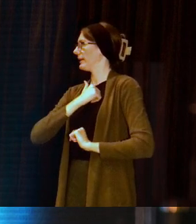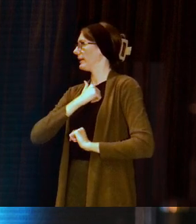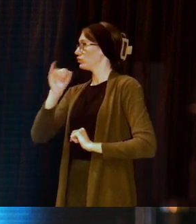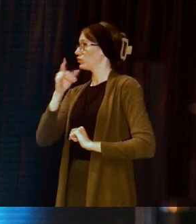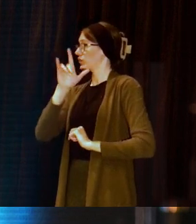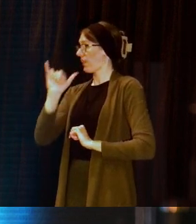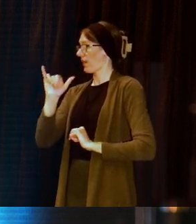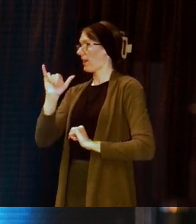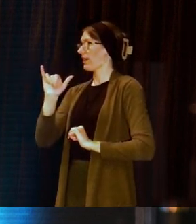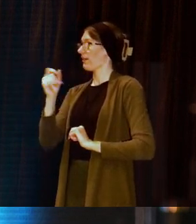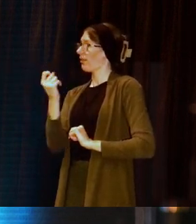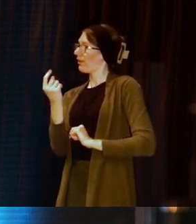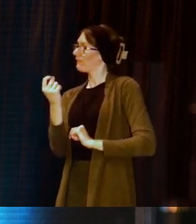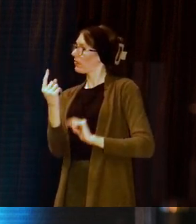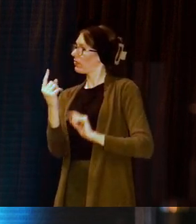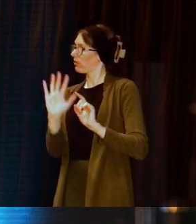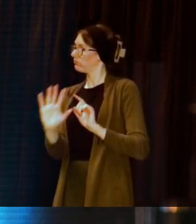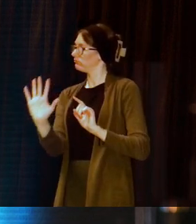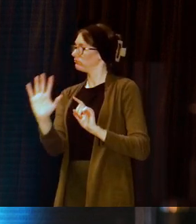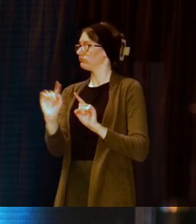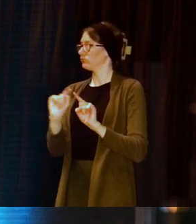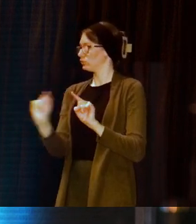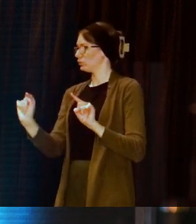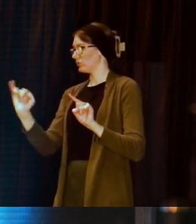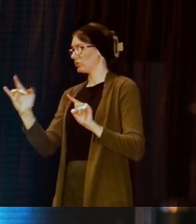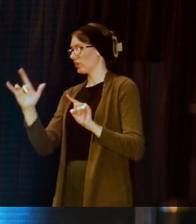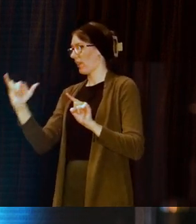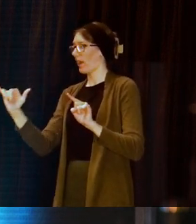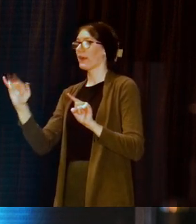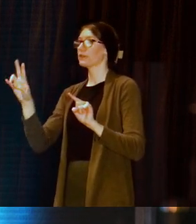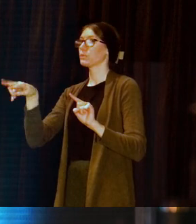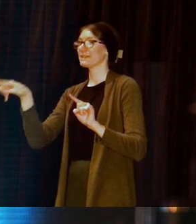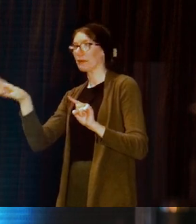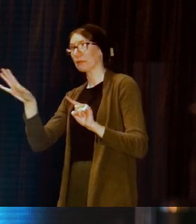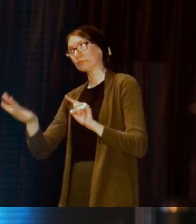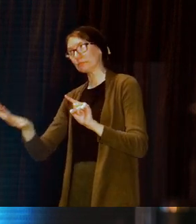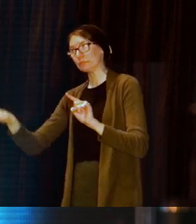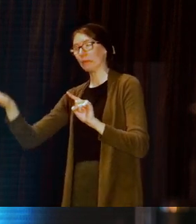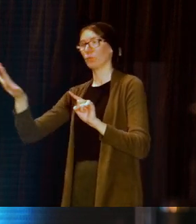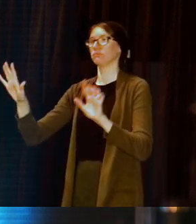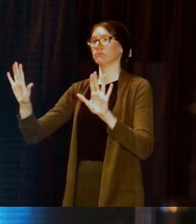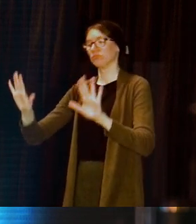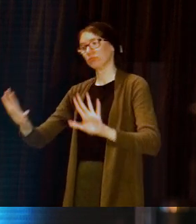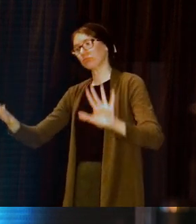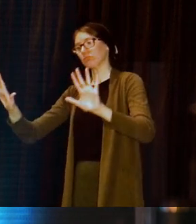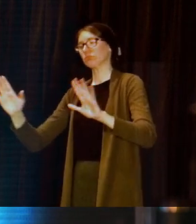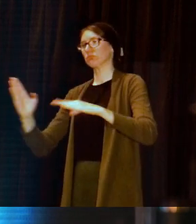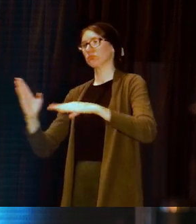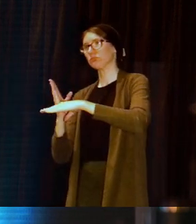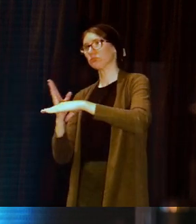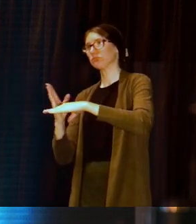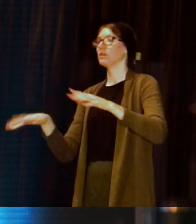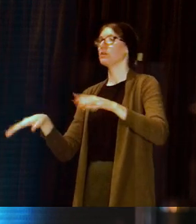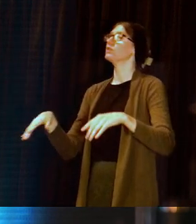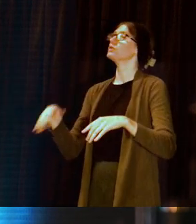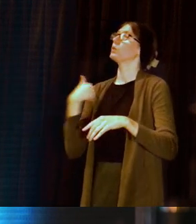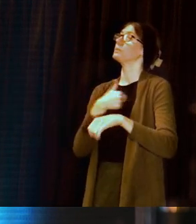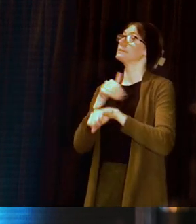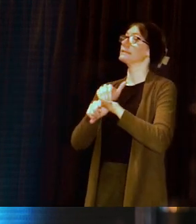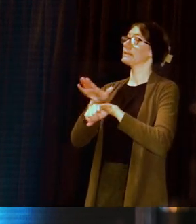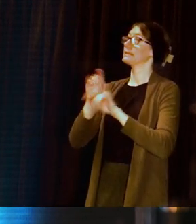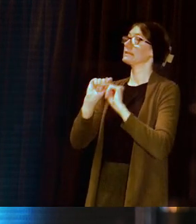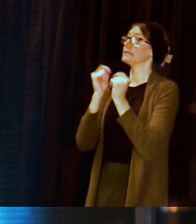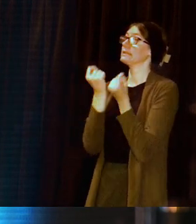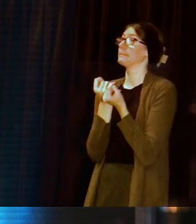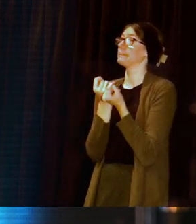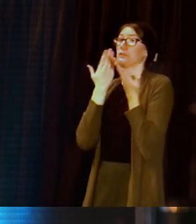July 11th about to July 22nd about. And so we're sending a team, but we